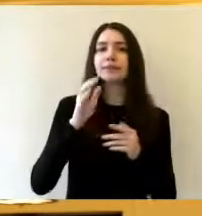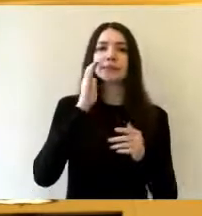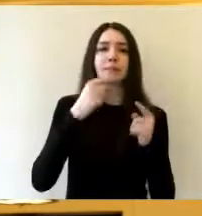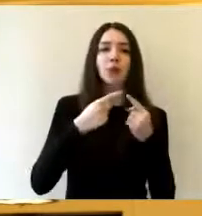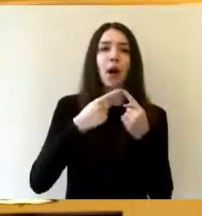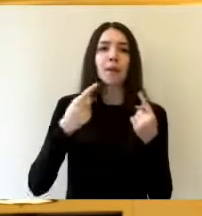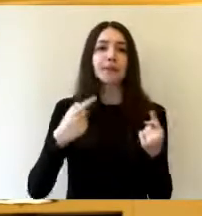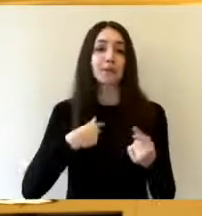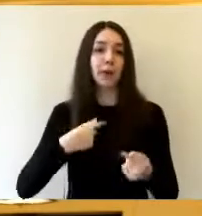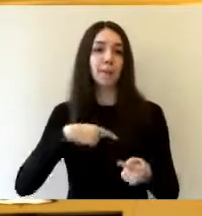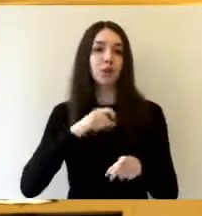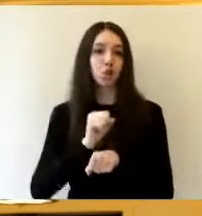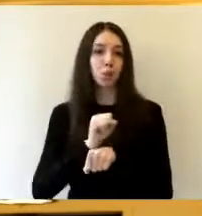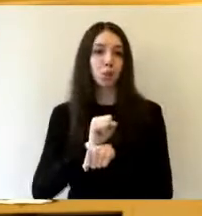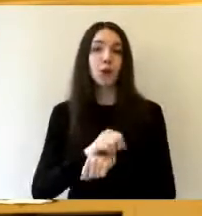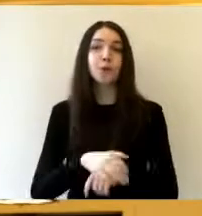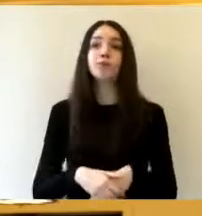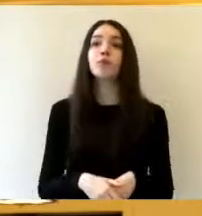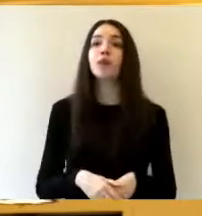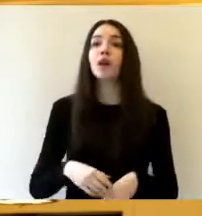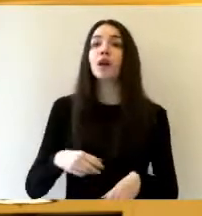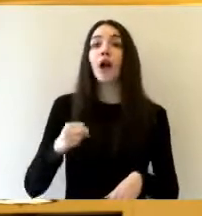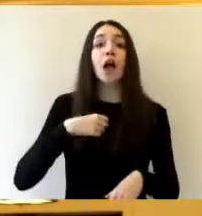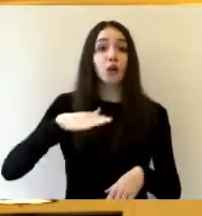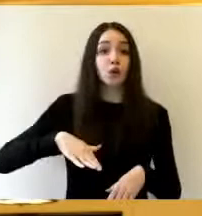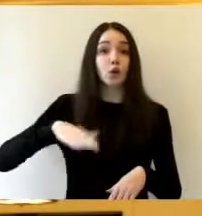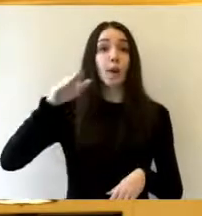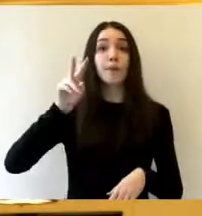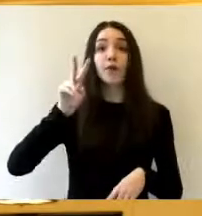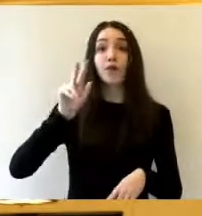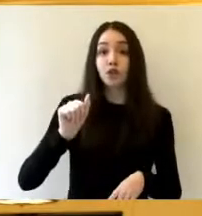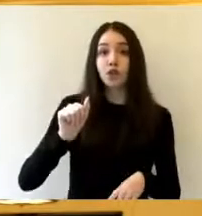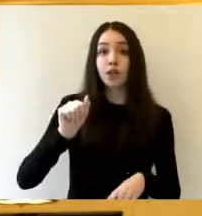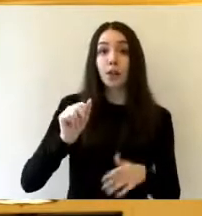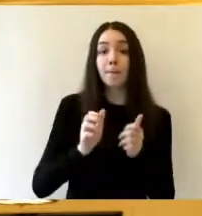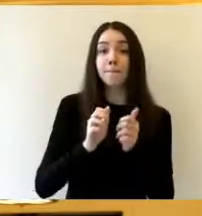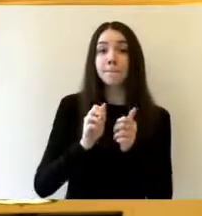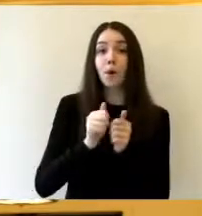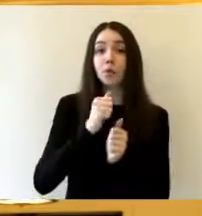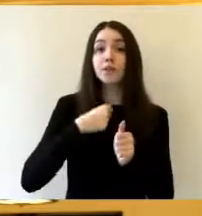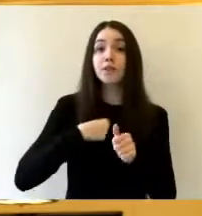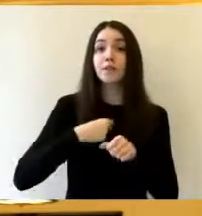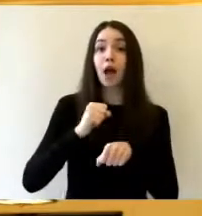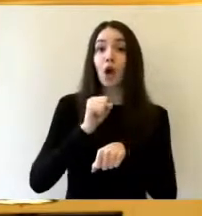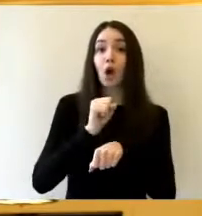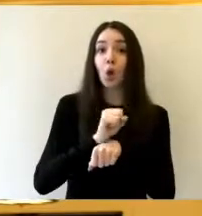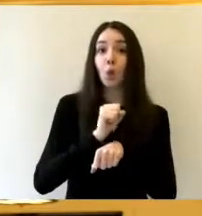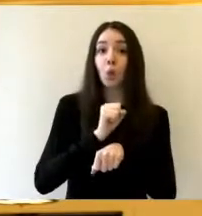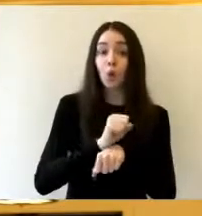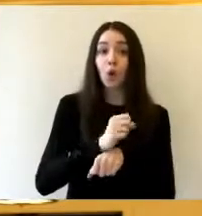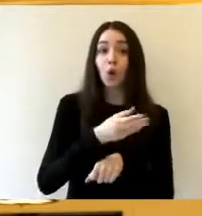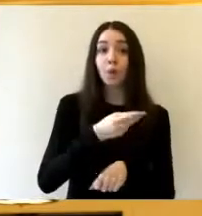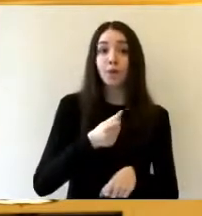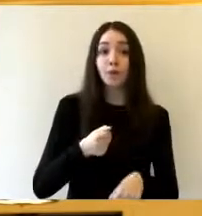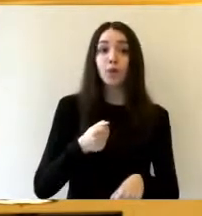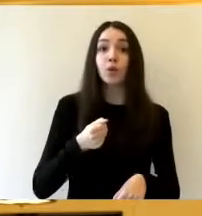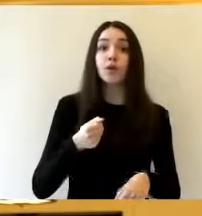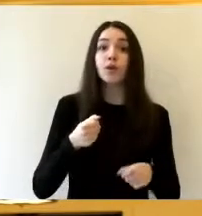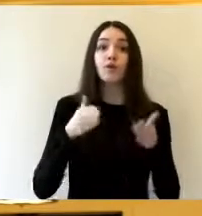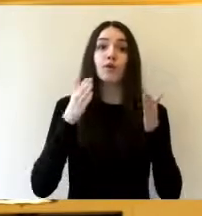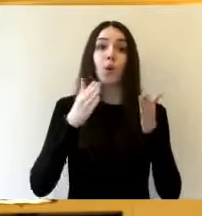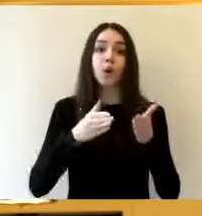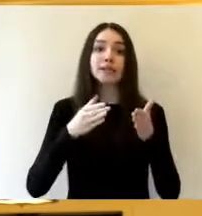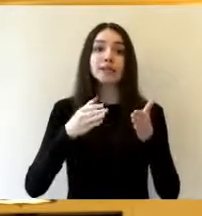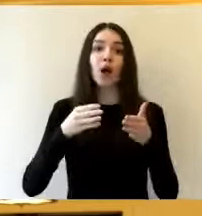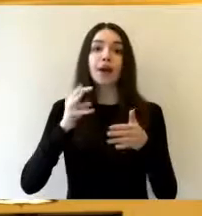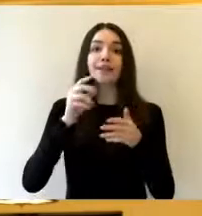true. I did grow up in Virginia, and a lot of my commission work does focus on memorial and monuments. And now I live